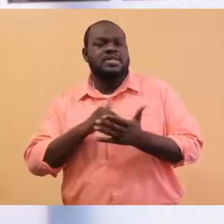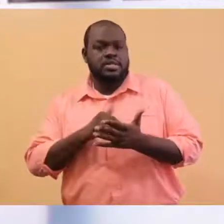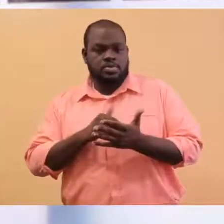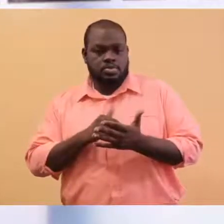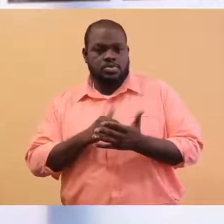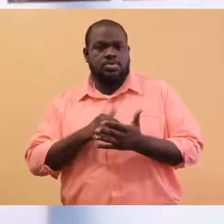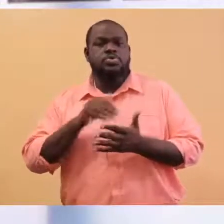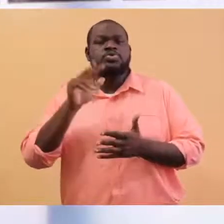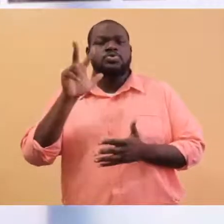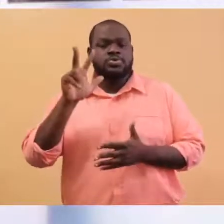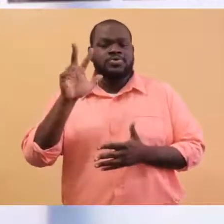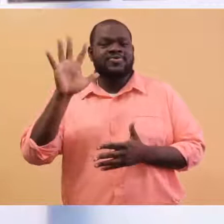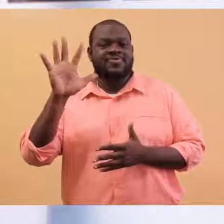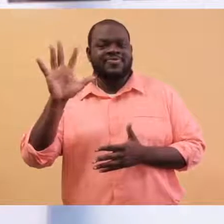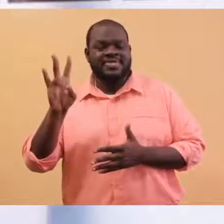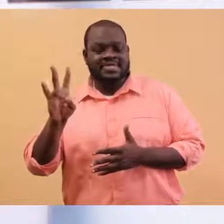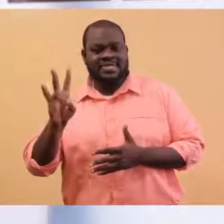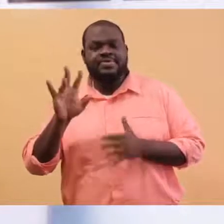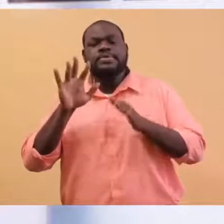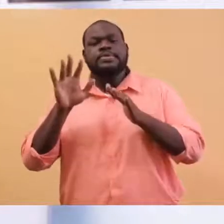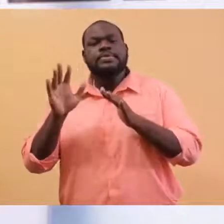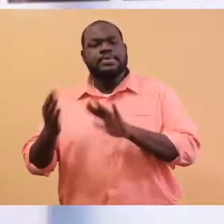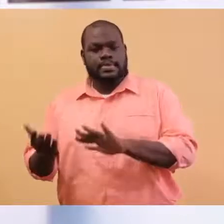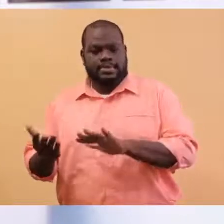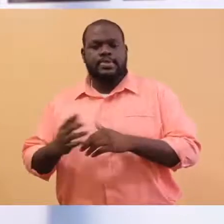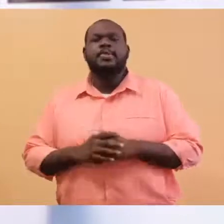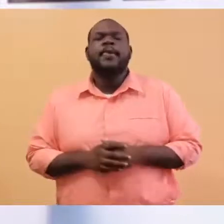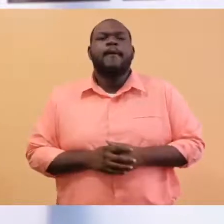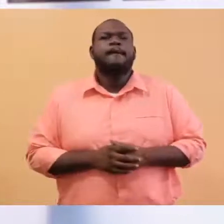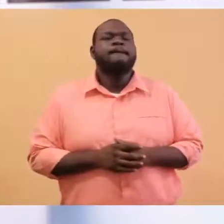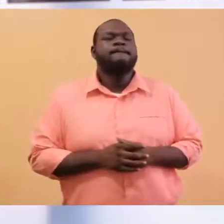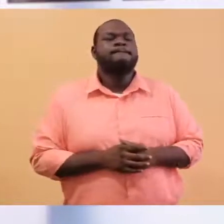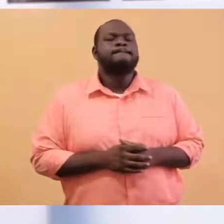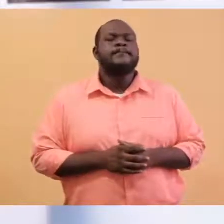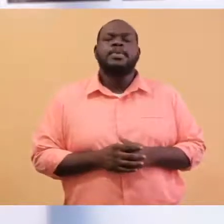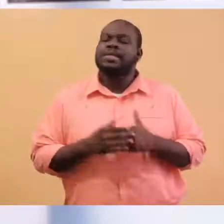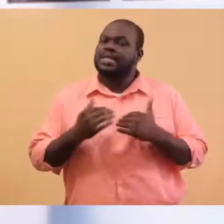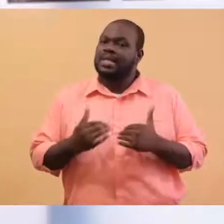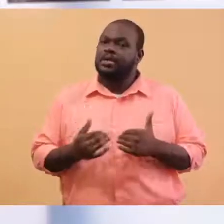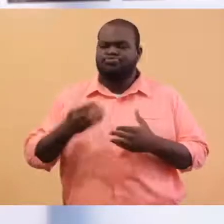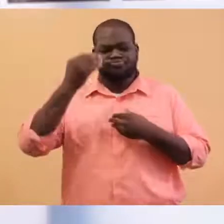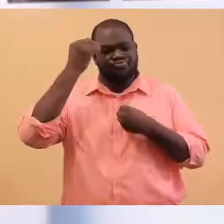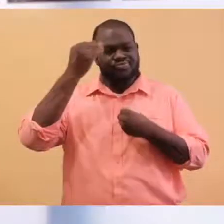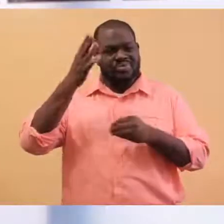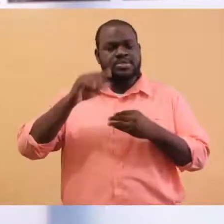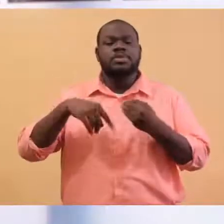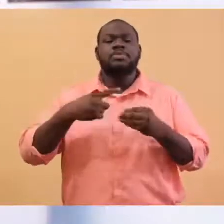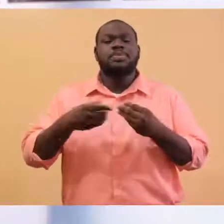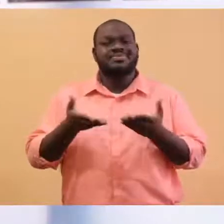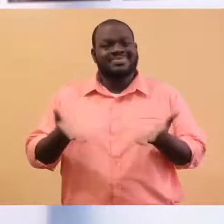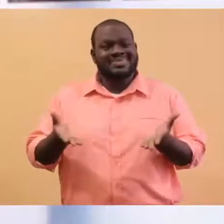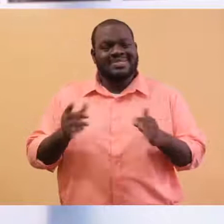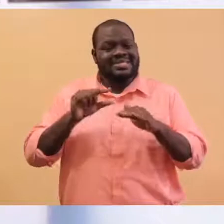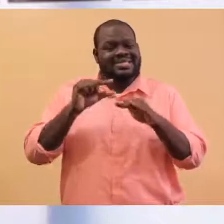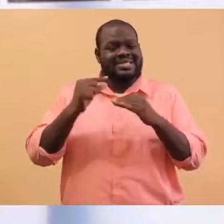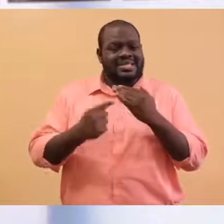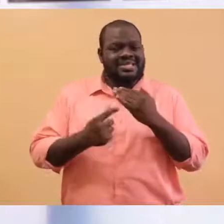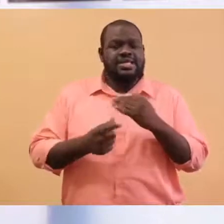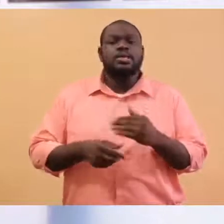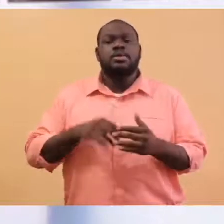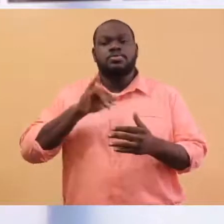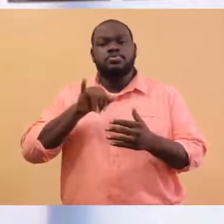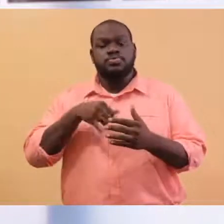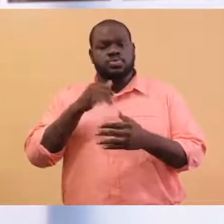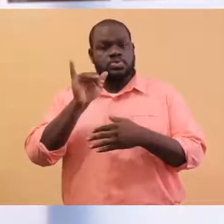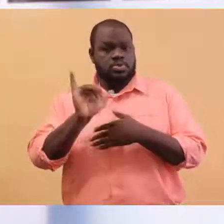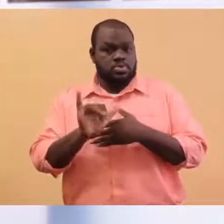283,357 deaths. I will now bring you the update for the situation in Guyana. As of July